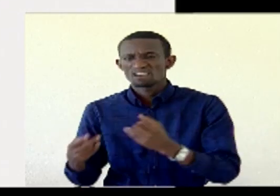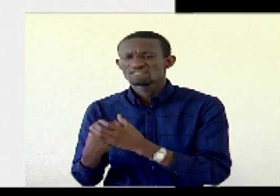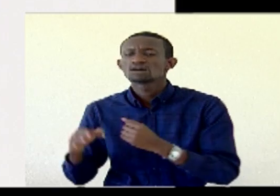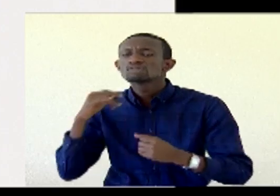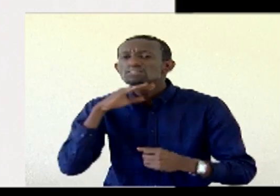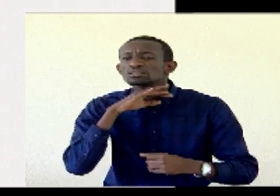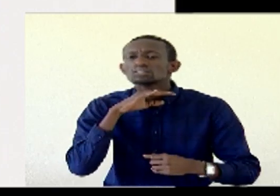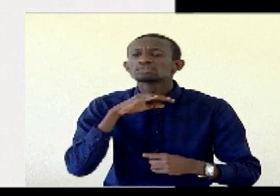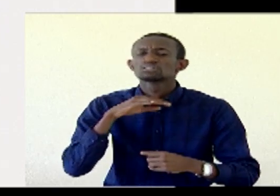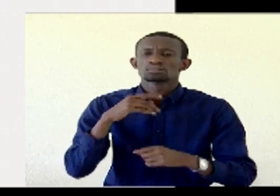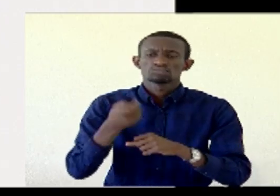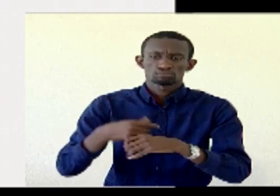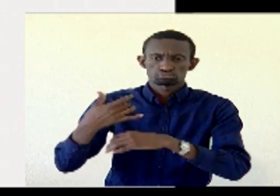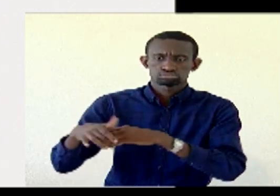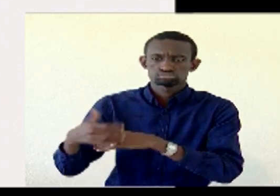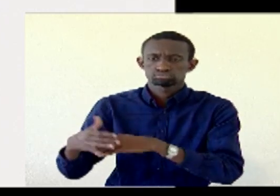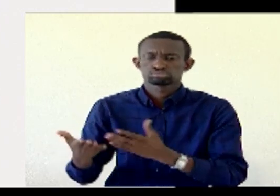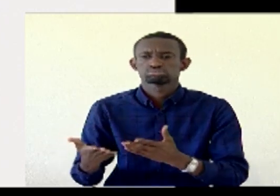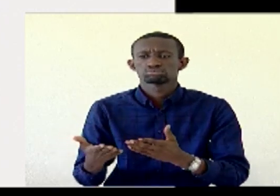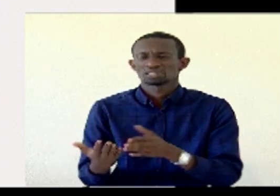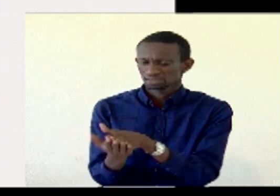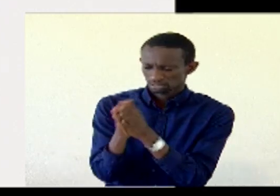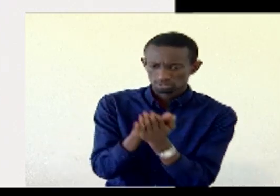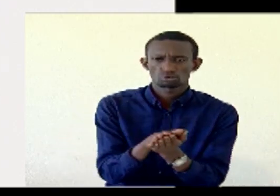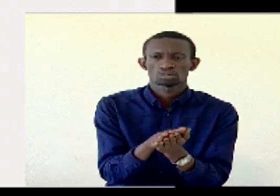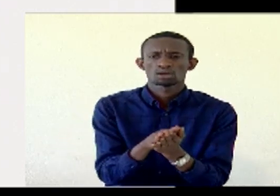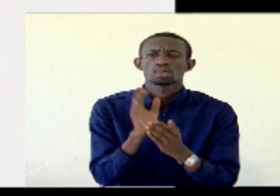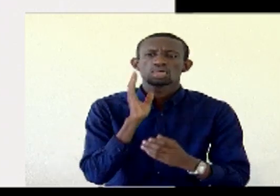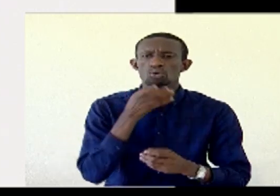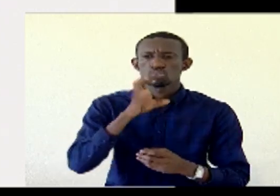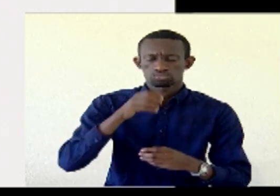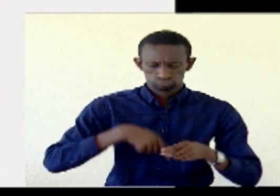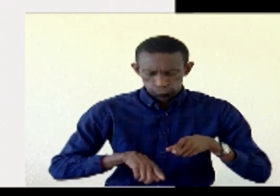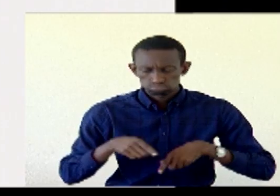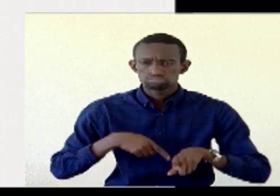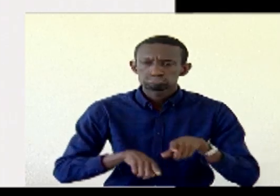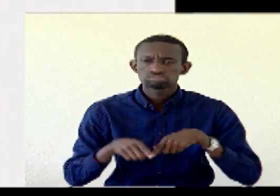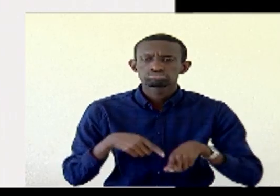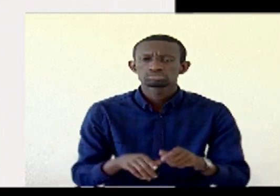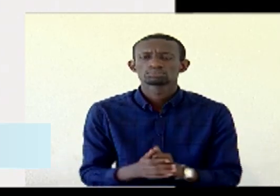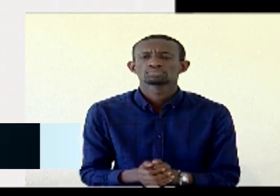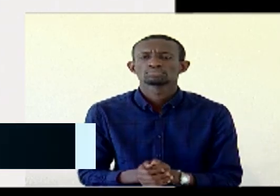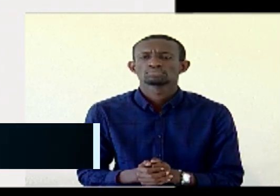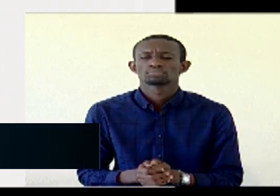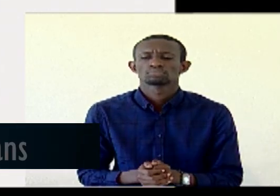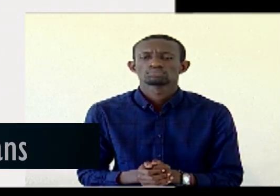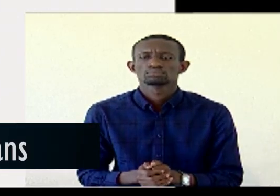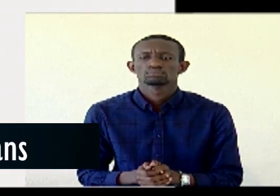form of urine. We remove, I said, the process of removing urine from the body or drainaging